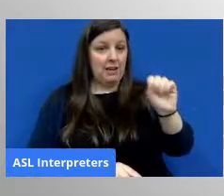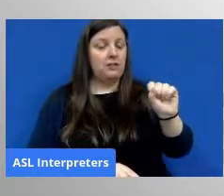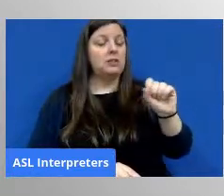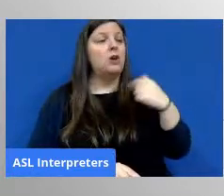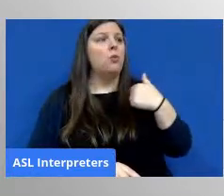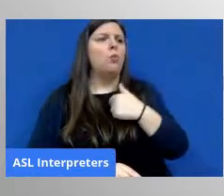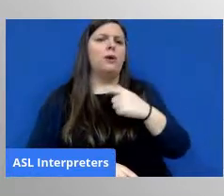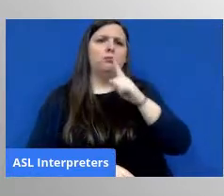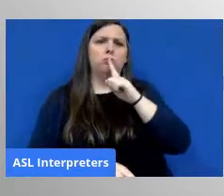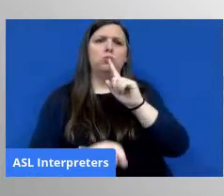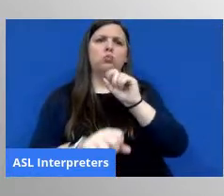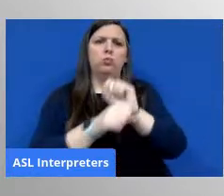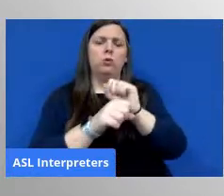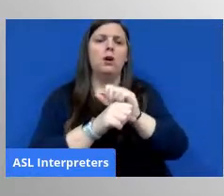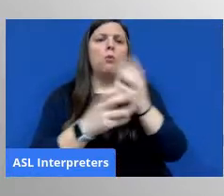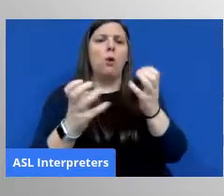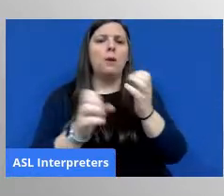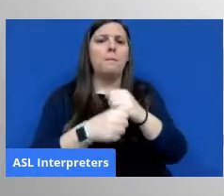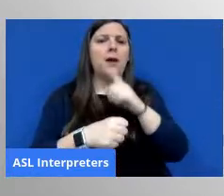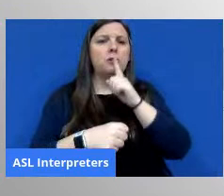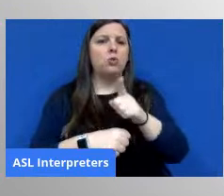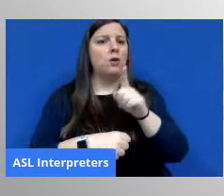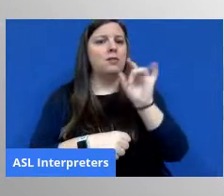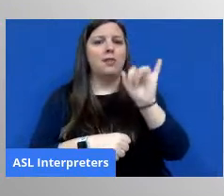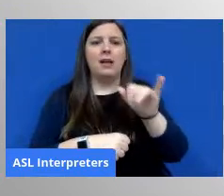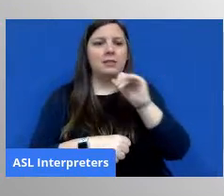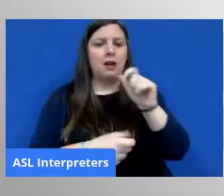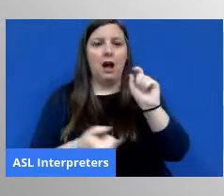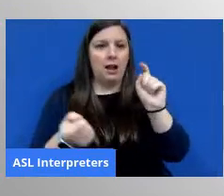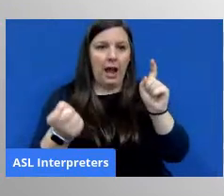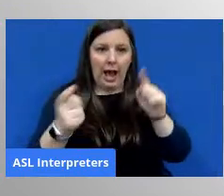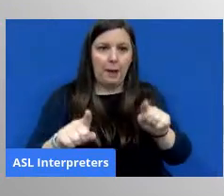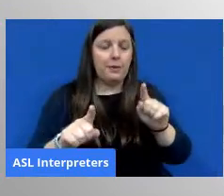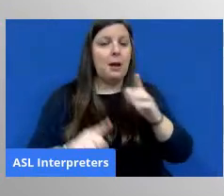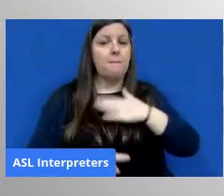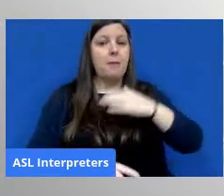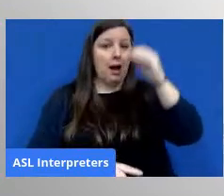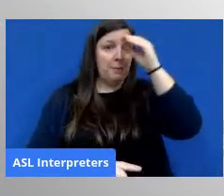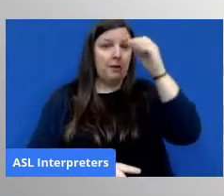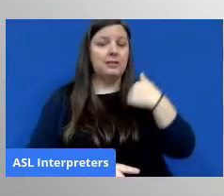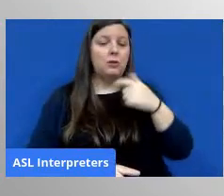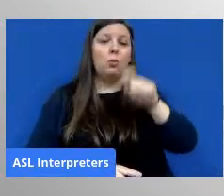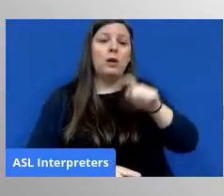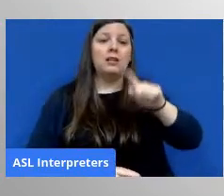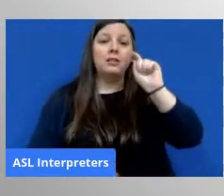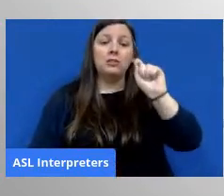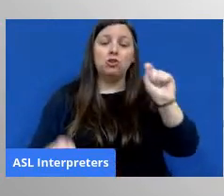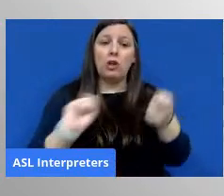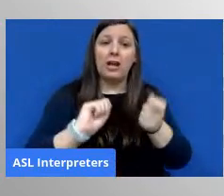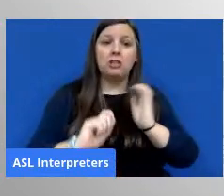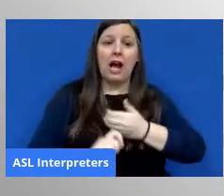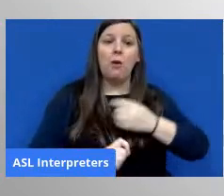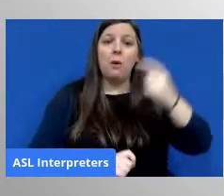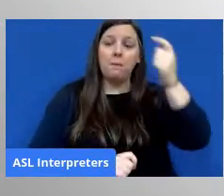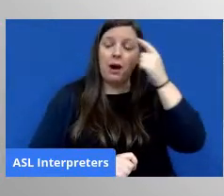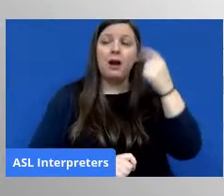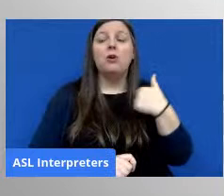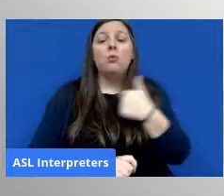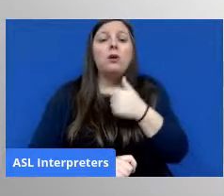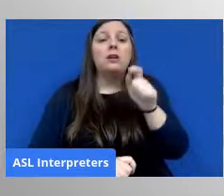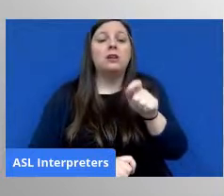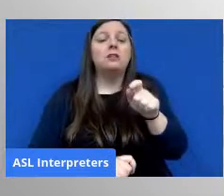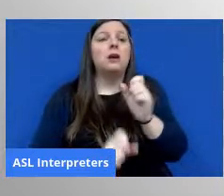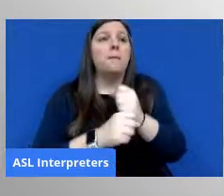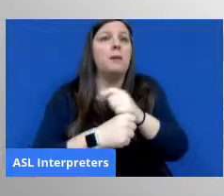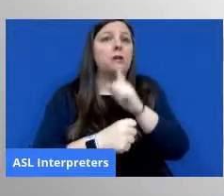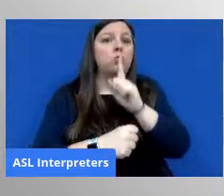happening in our school, my opinion is we're going to have to do a mind shift. We're going to have to make sure that our school resource officers aren't